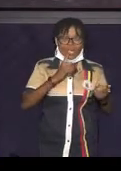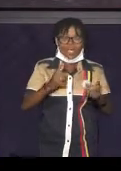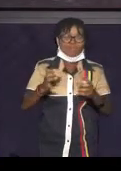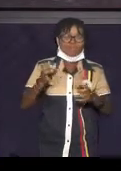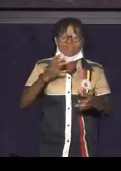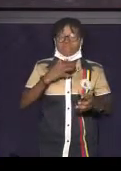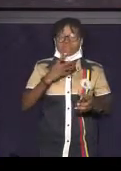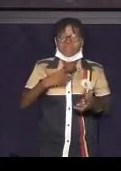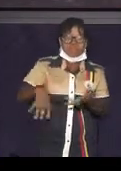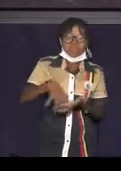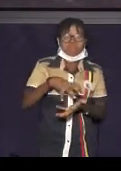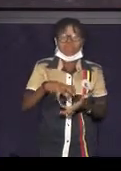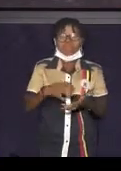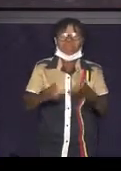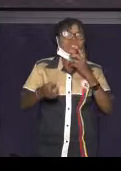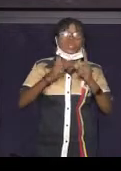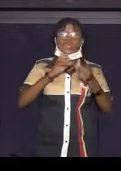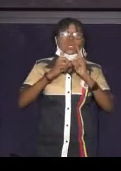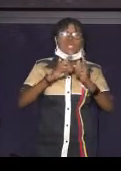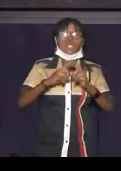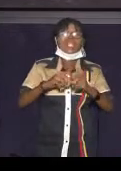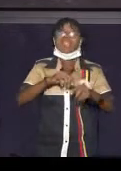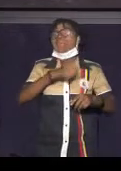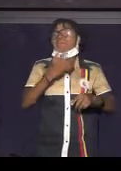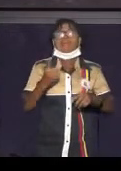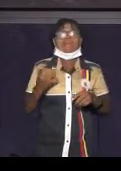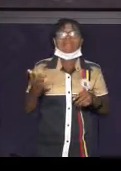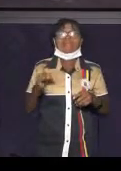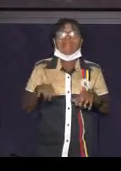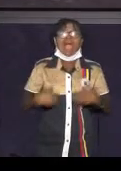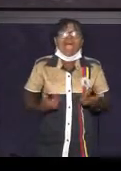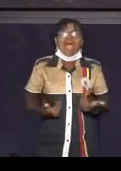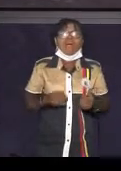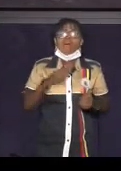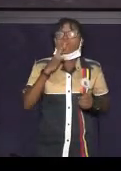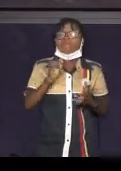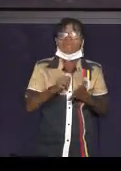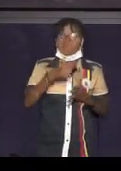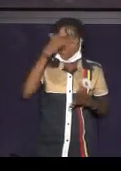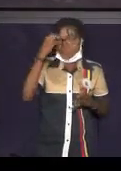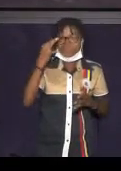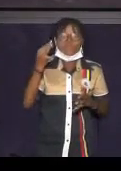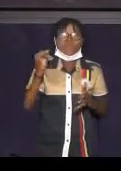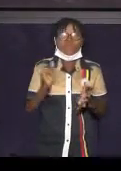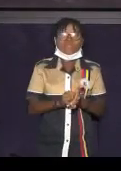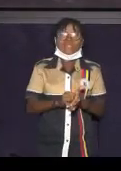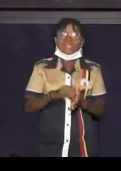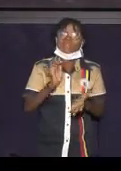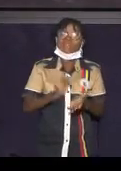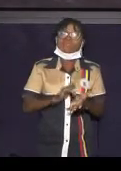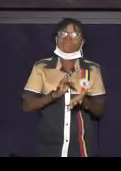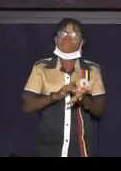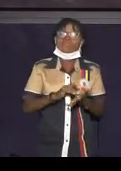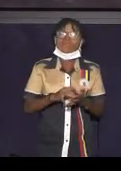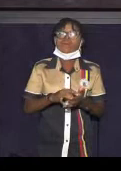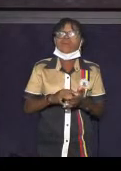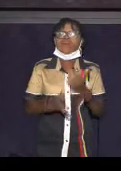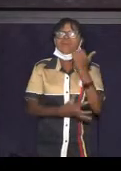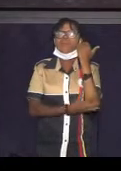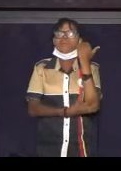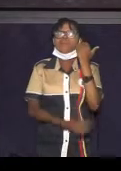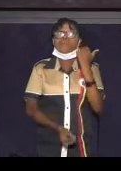his own things will be different to normal human being. So because of the restlessness, poor